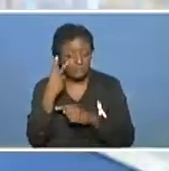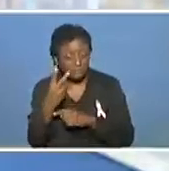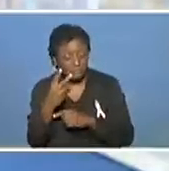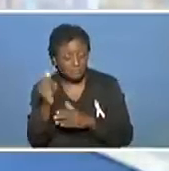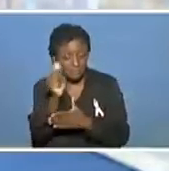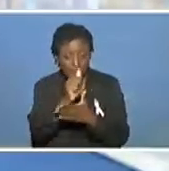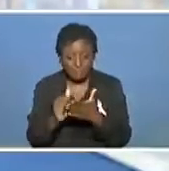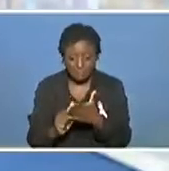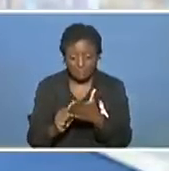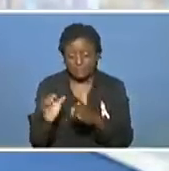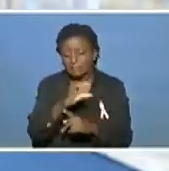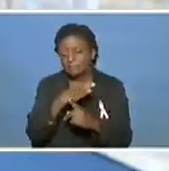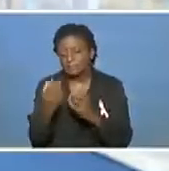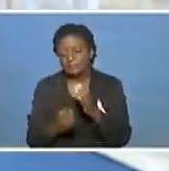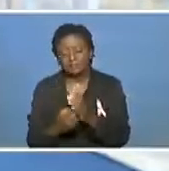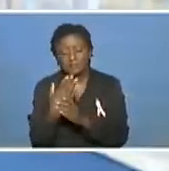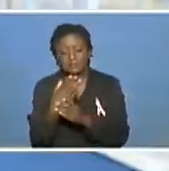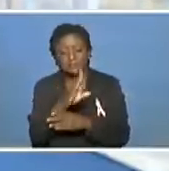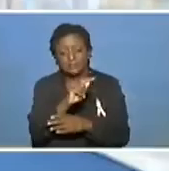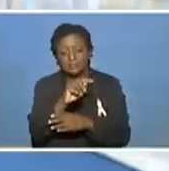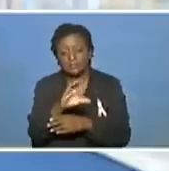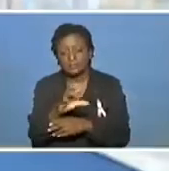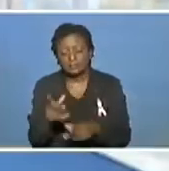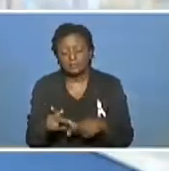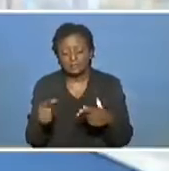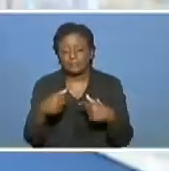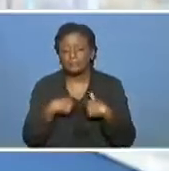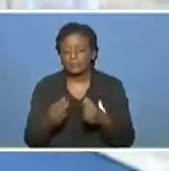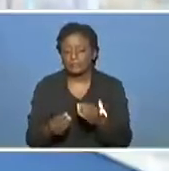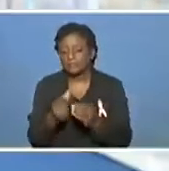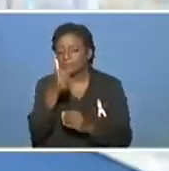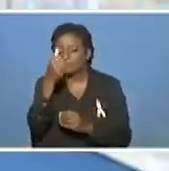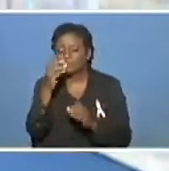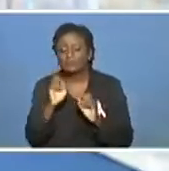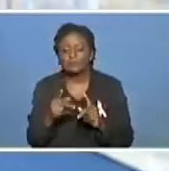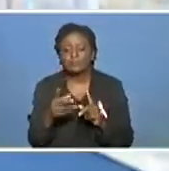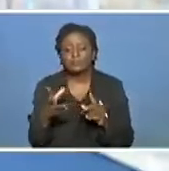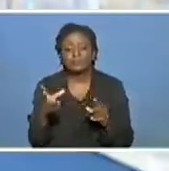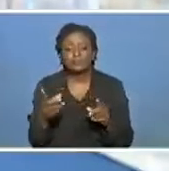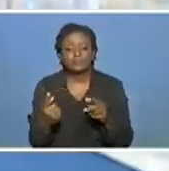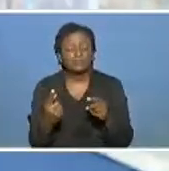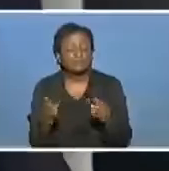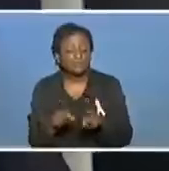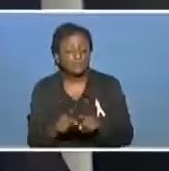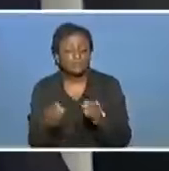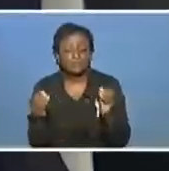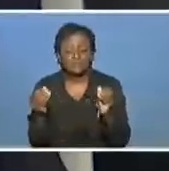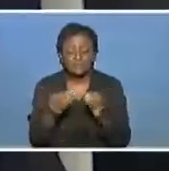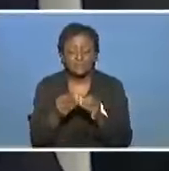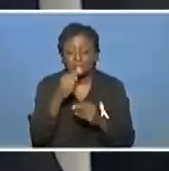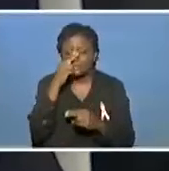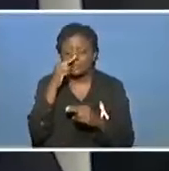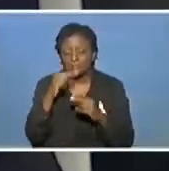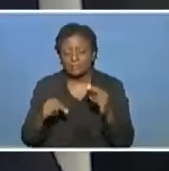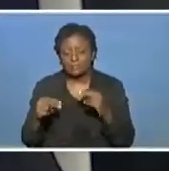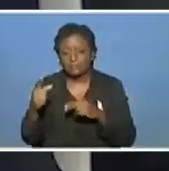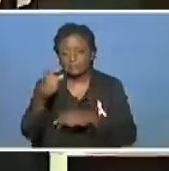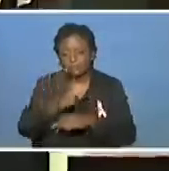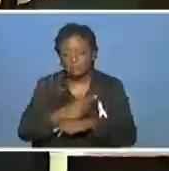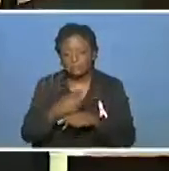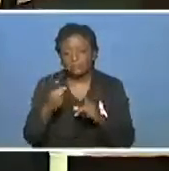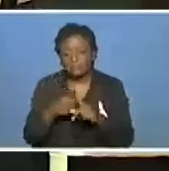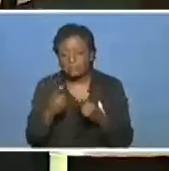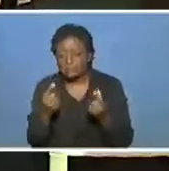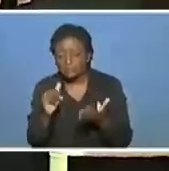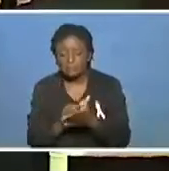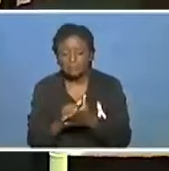what BTC is being able to provide me is extra opportunities, plus more funding, to be able to execute that and share our